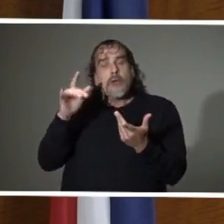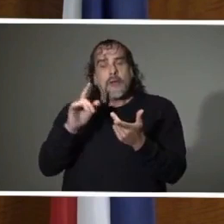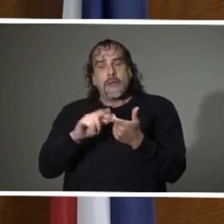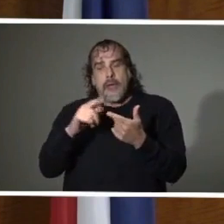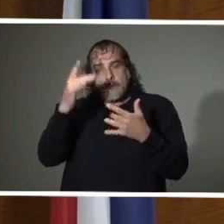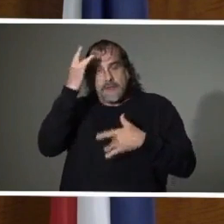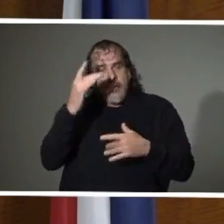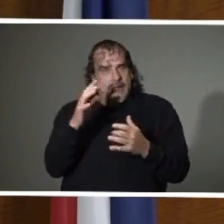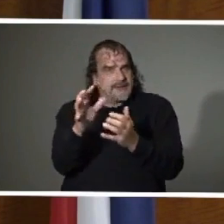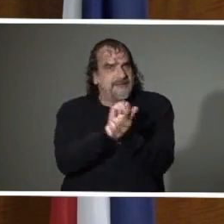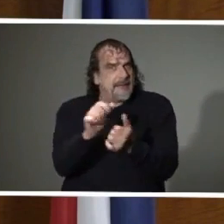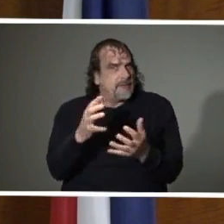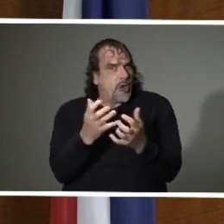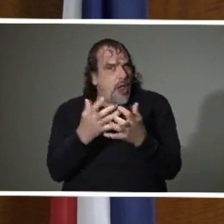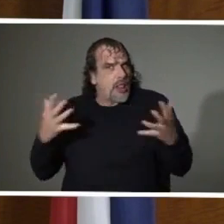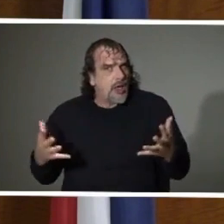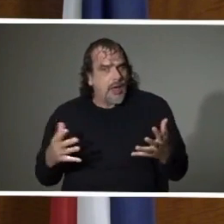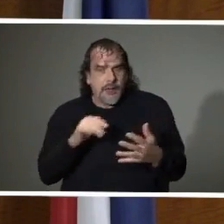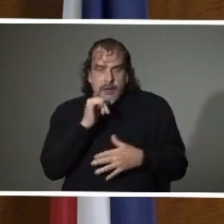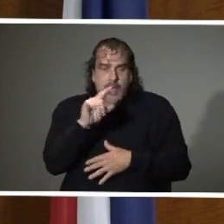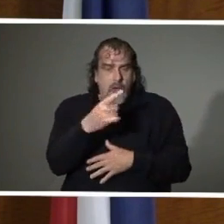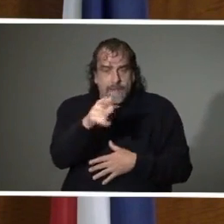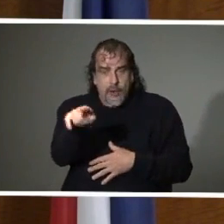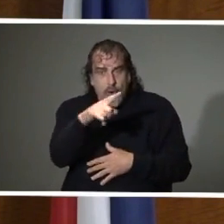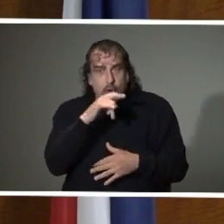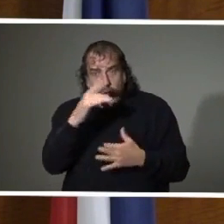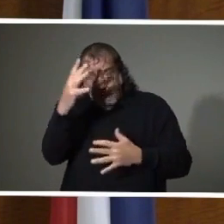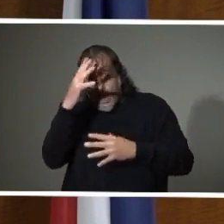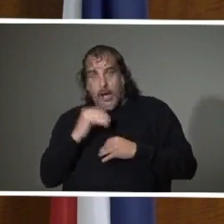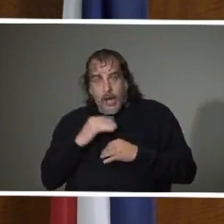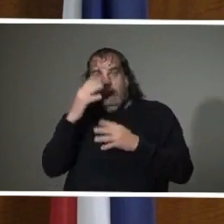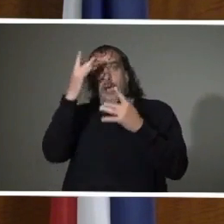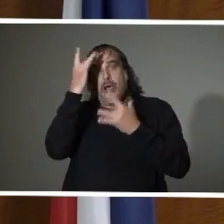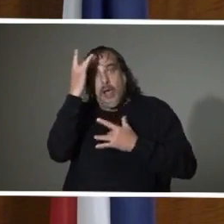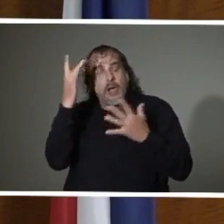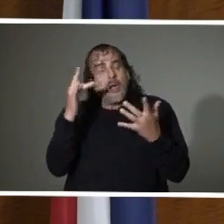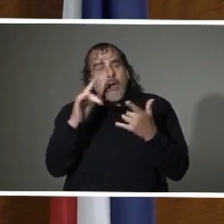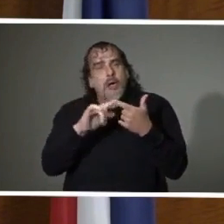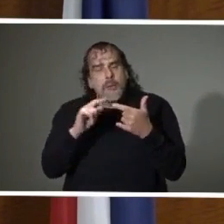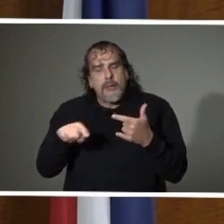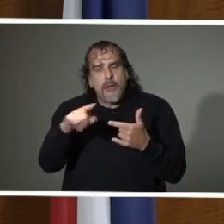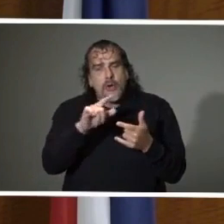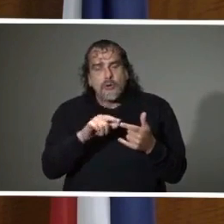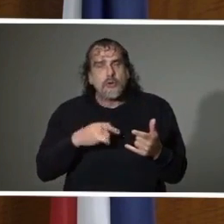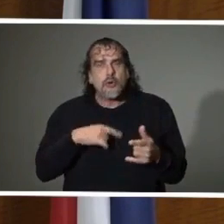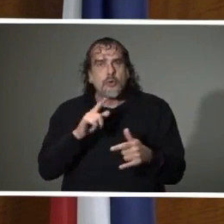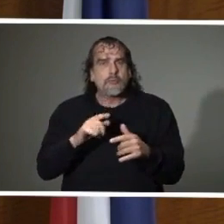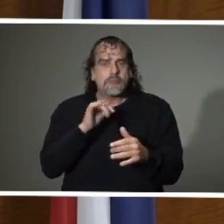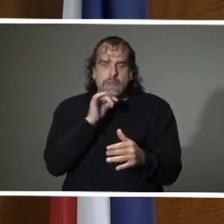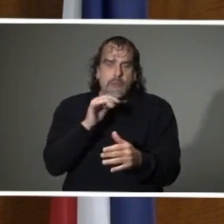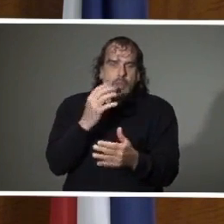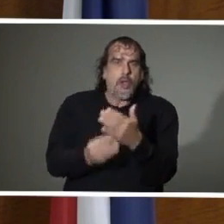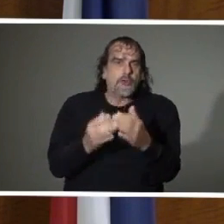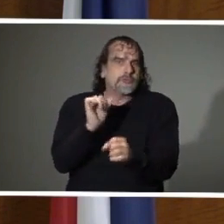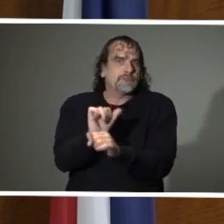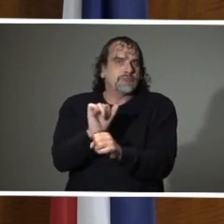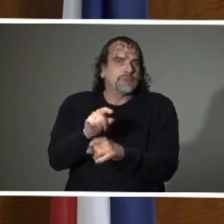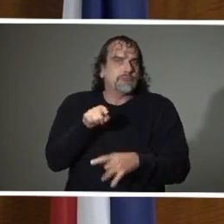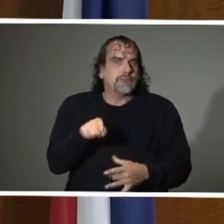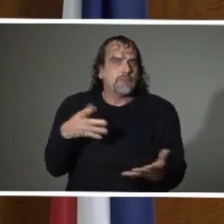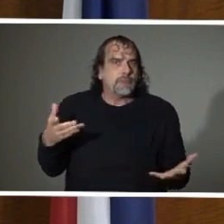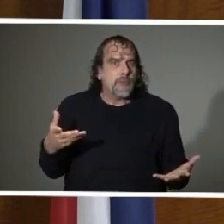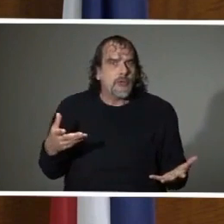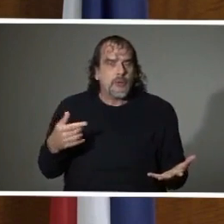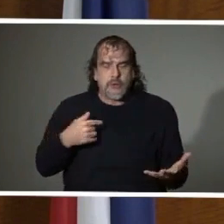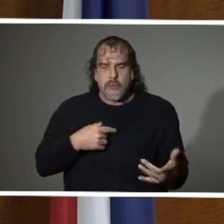damage, not only to those who catch the disease, but to those who have lost the ability to provide for their families. We can't